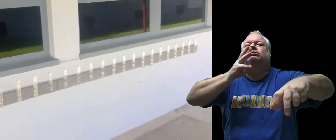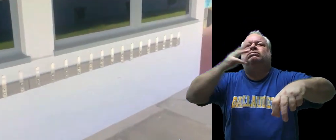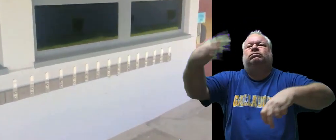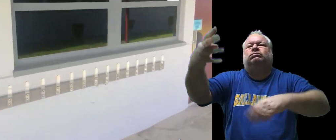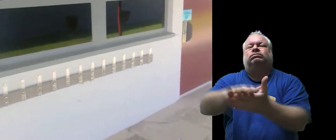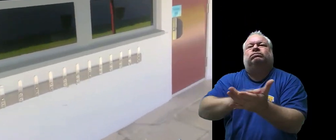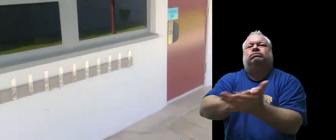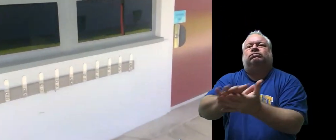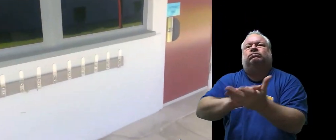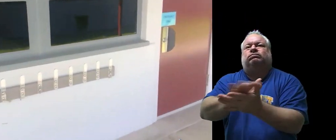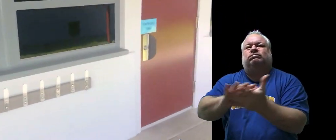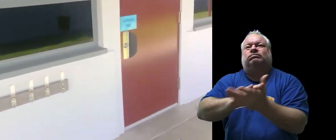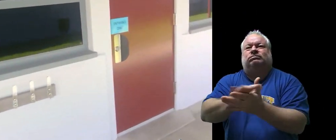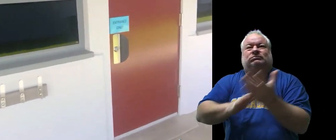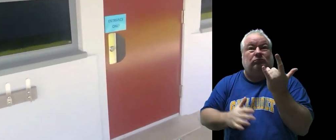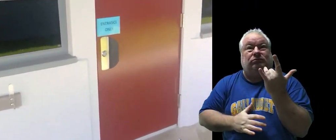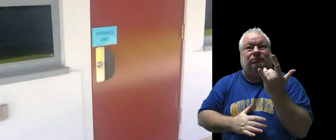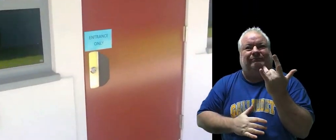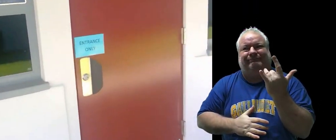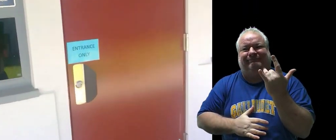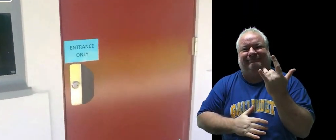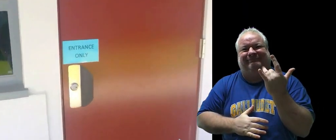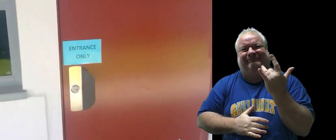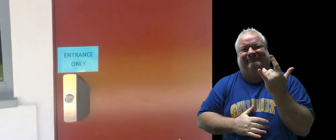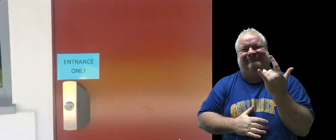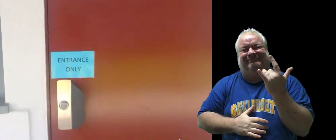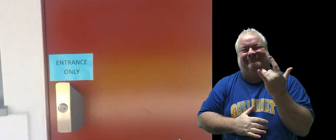to the sink. Any guesses why?